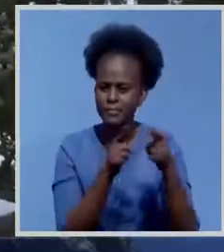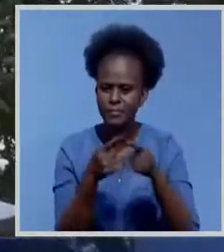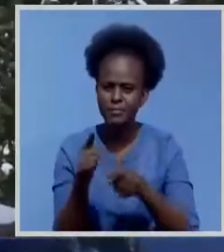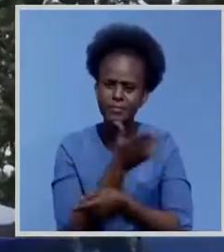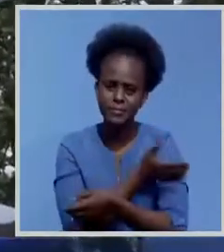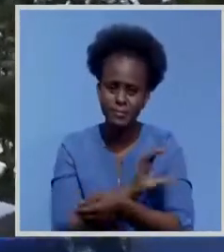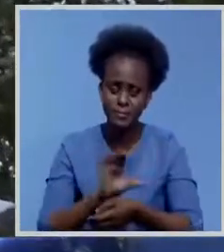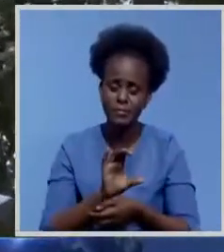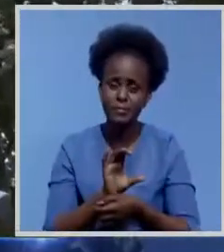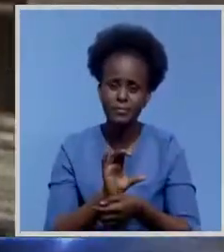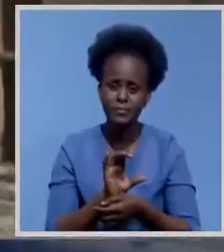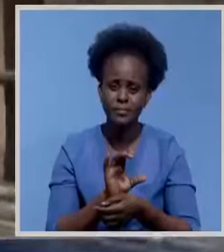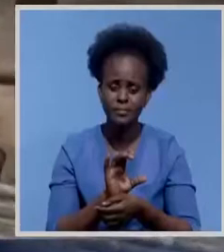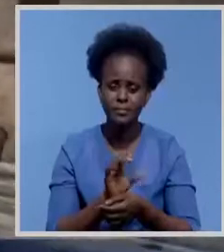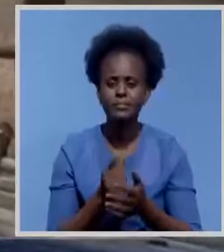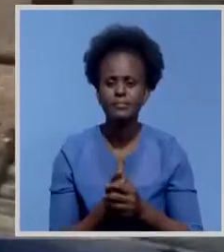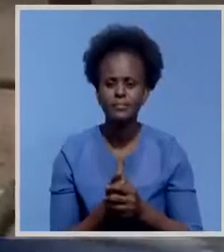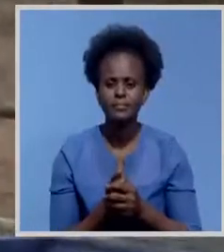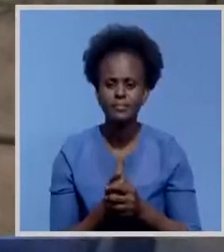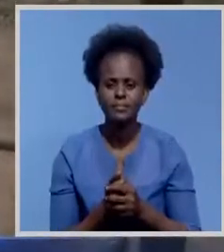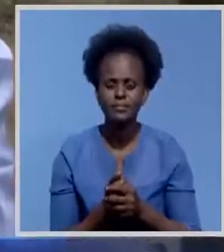and tablets.